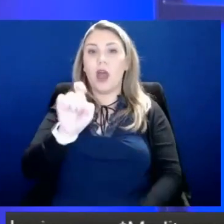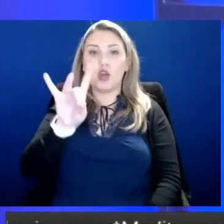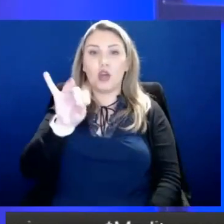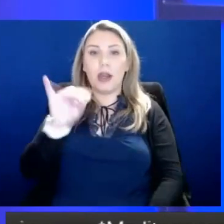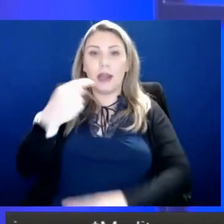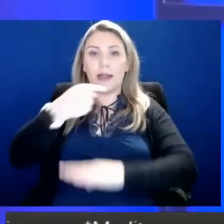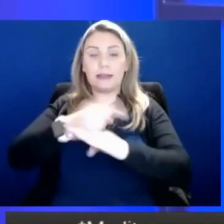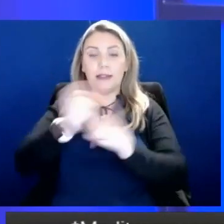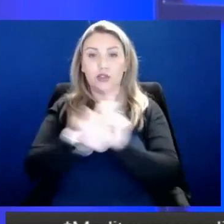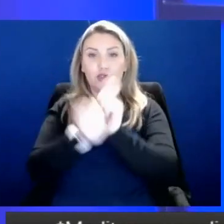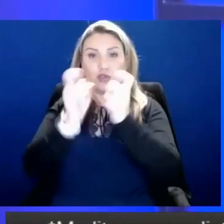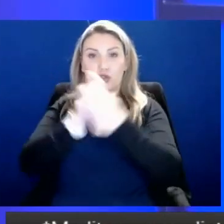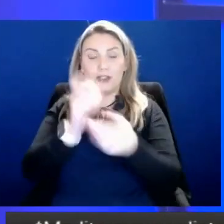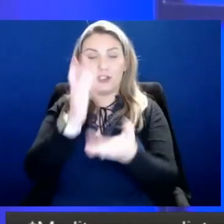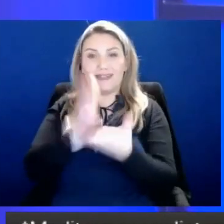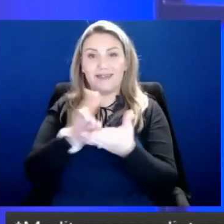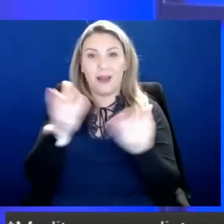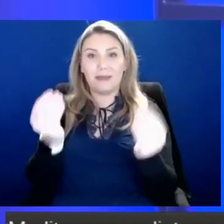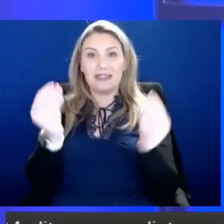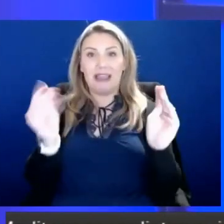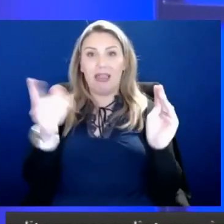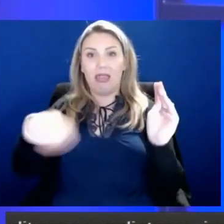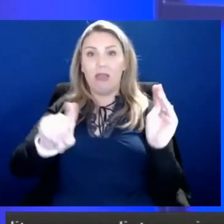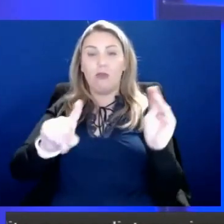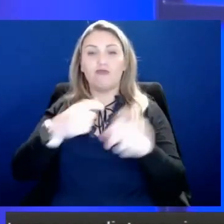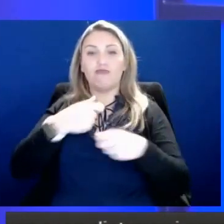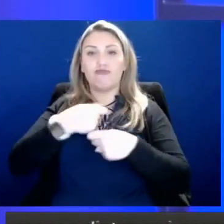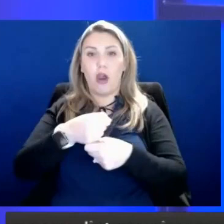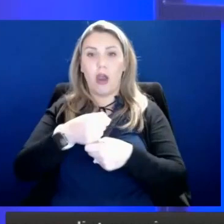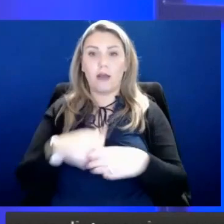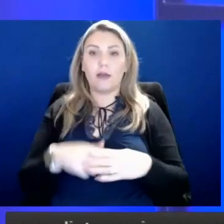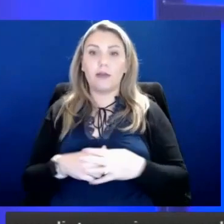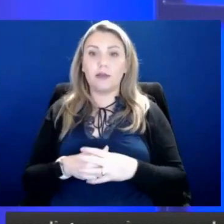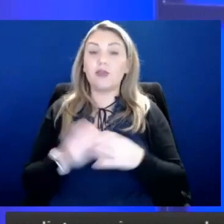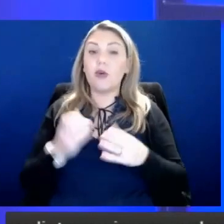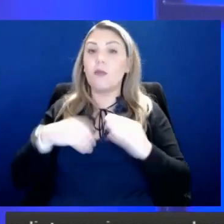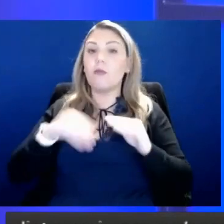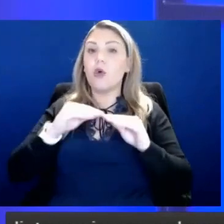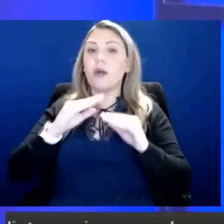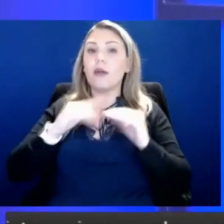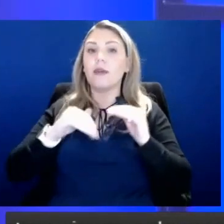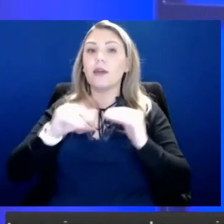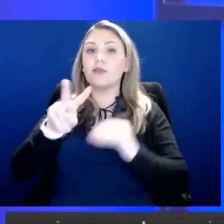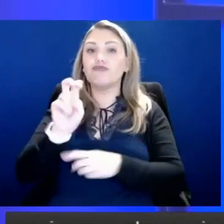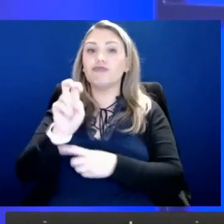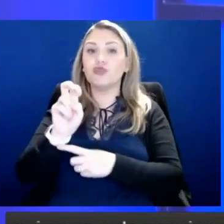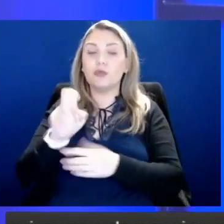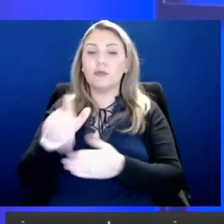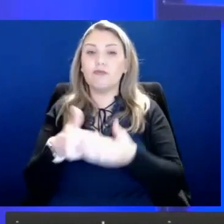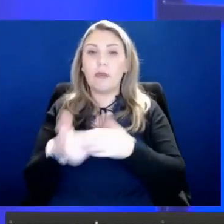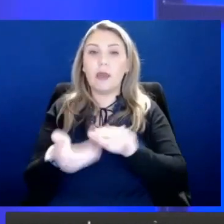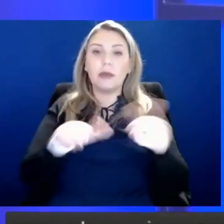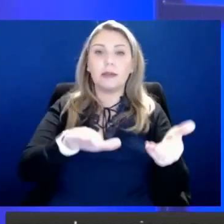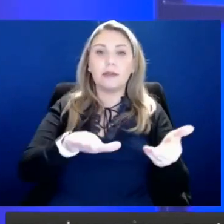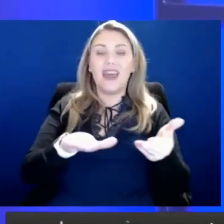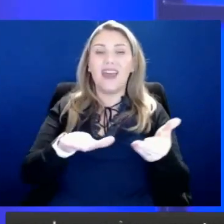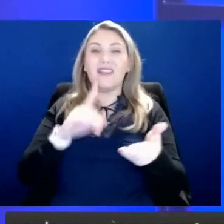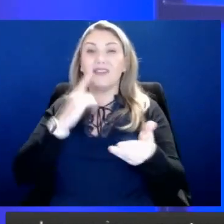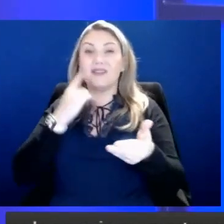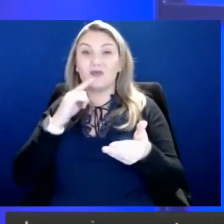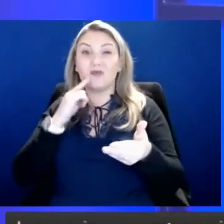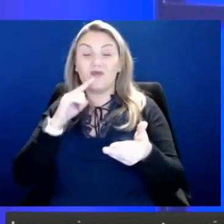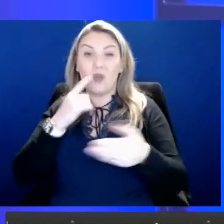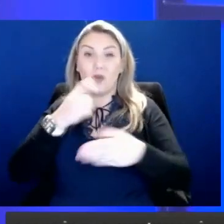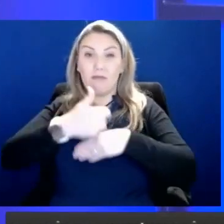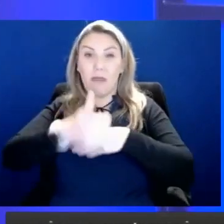stop selling those products. More than 200 infant deaths are blamed on bedding. Well, Alexis is going to be